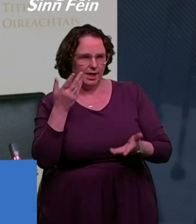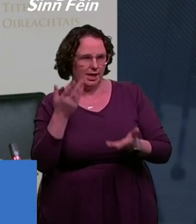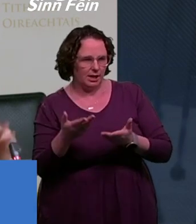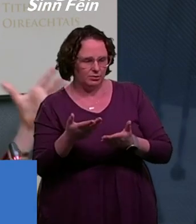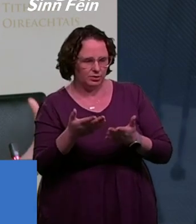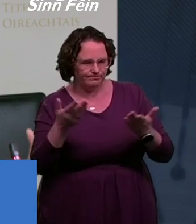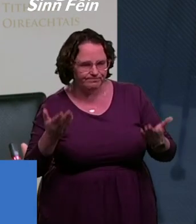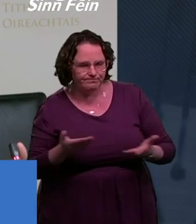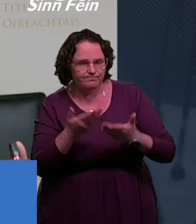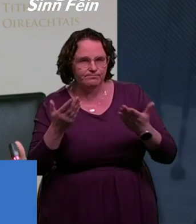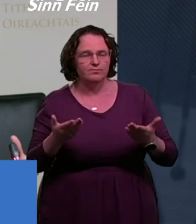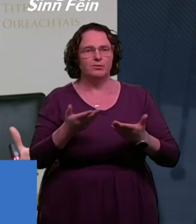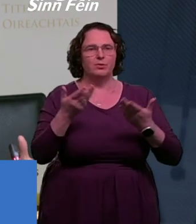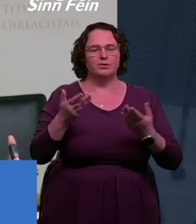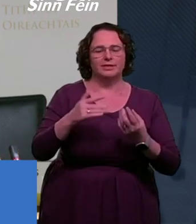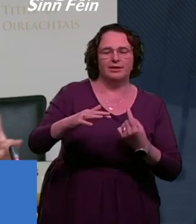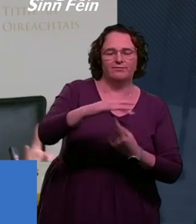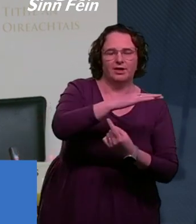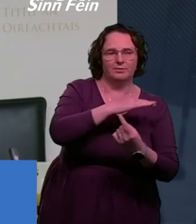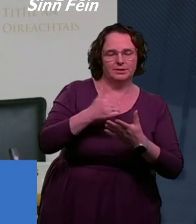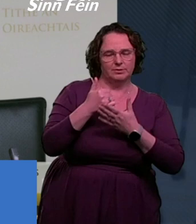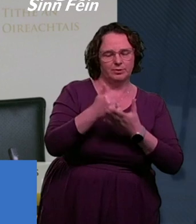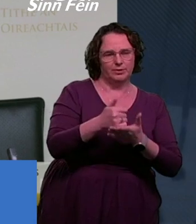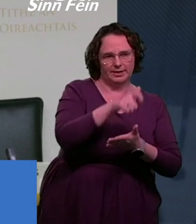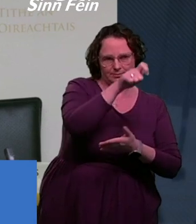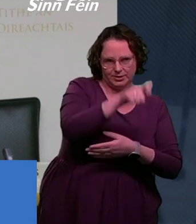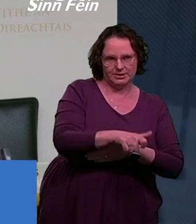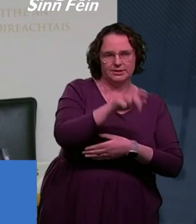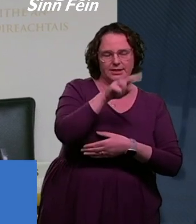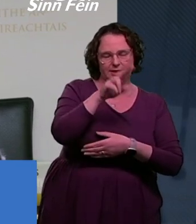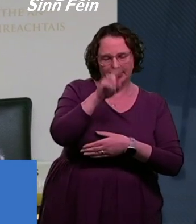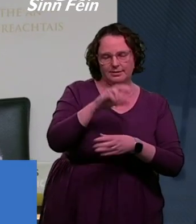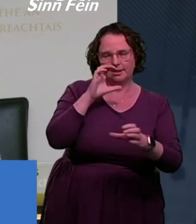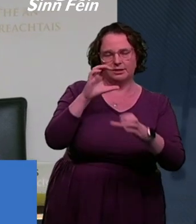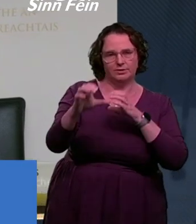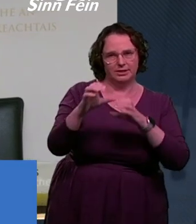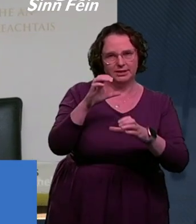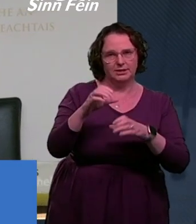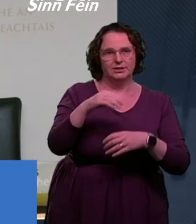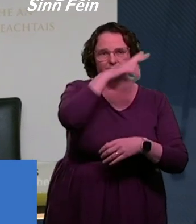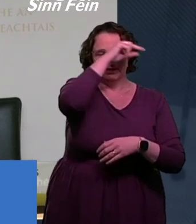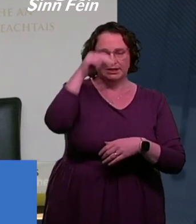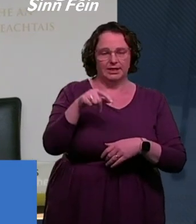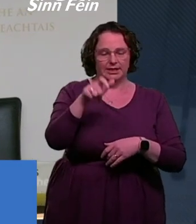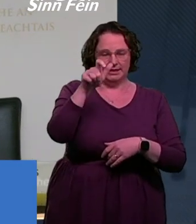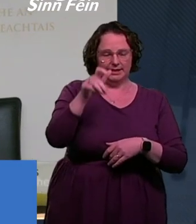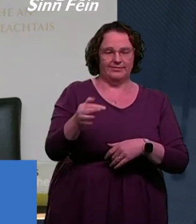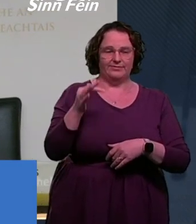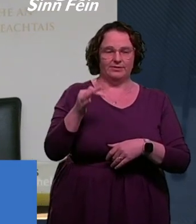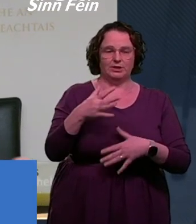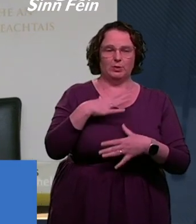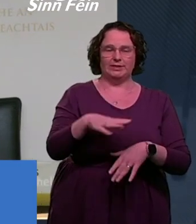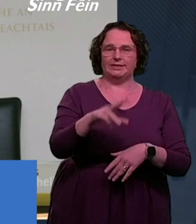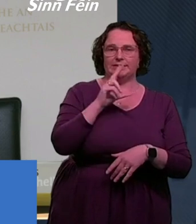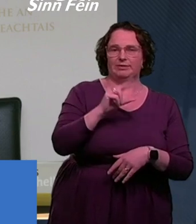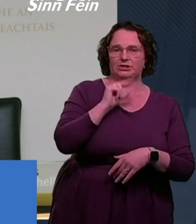or promote the environment to be able to support that individual to be able to communicate. For example, if somebody chooses not to use vocal speech, that they